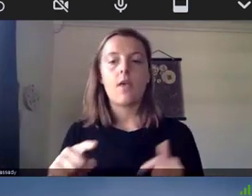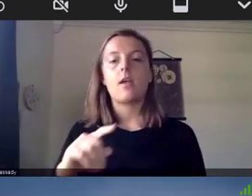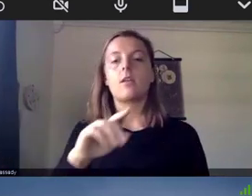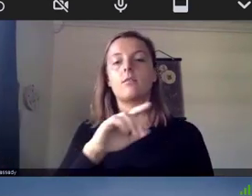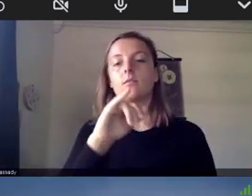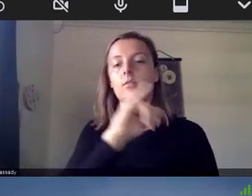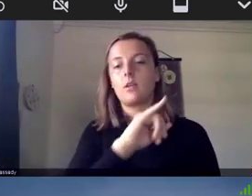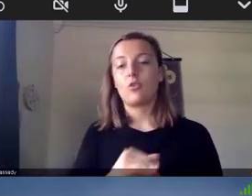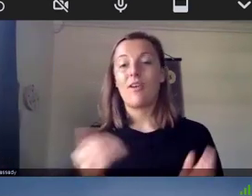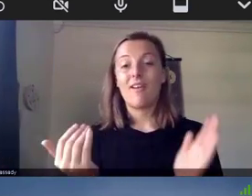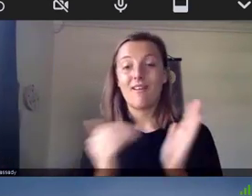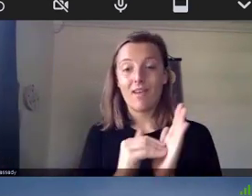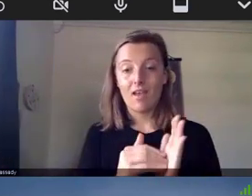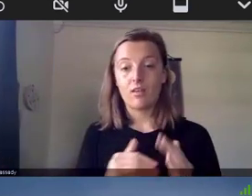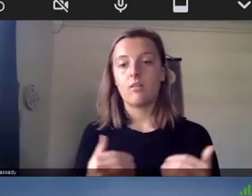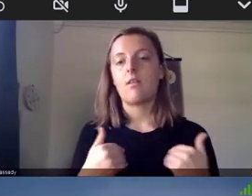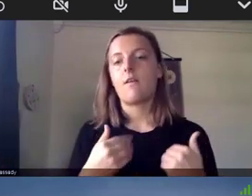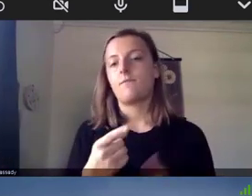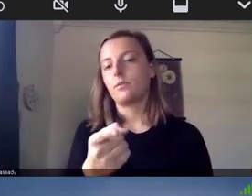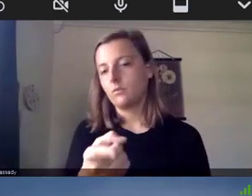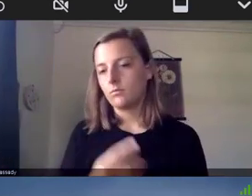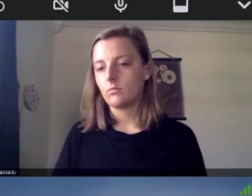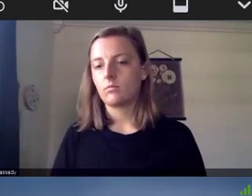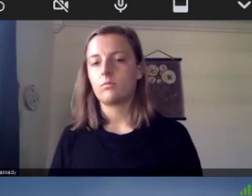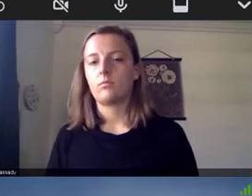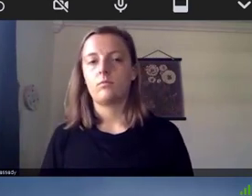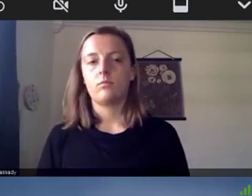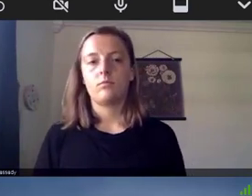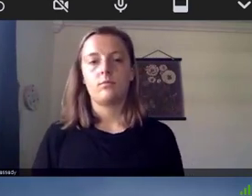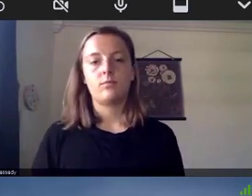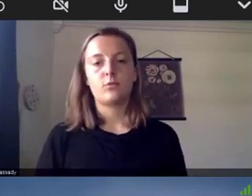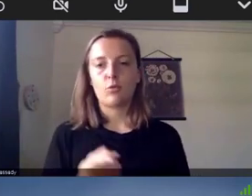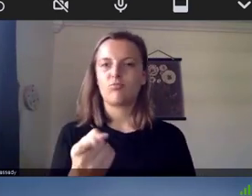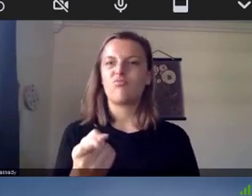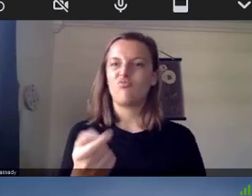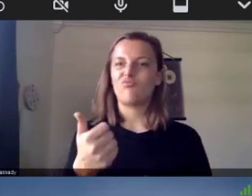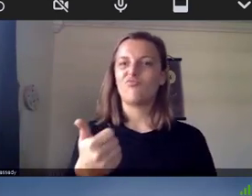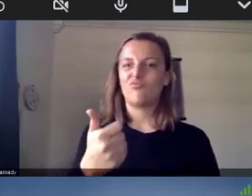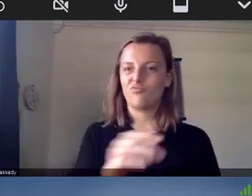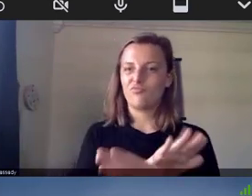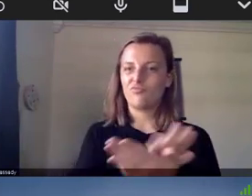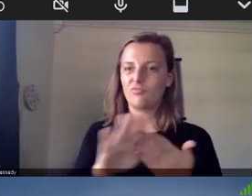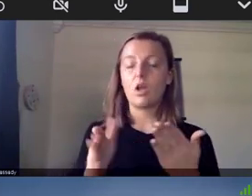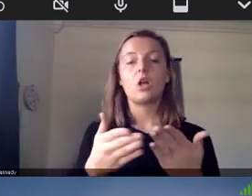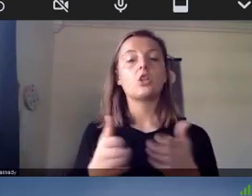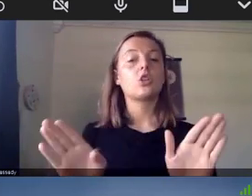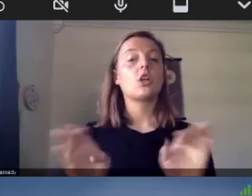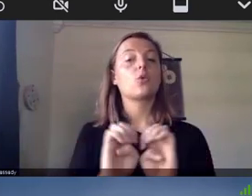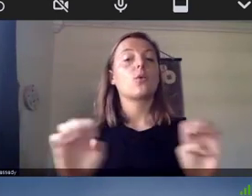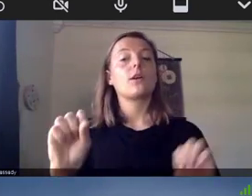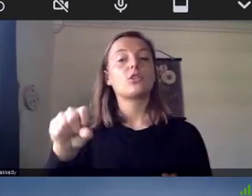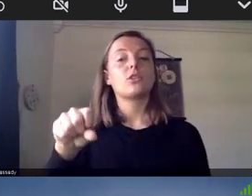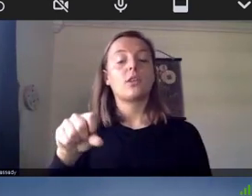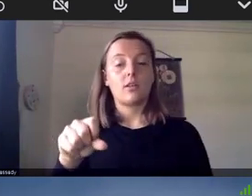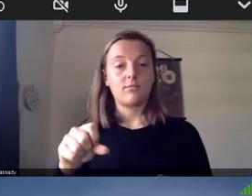C2. So this is nice. It's a general equation, and it tells me that in this case, if I've made